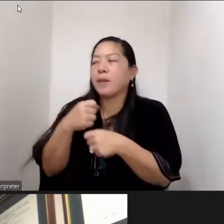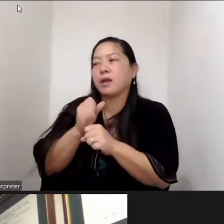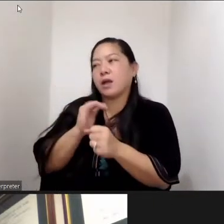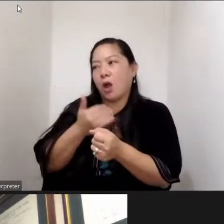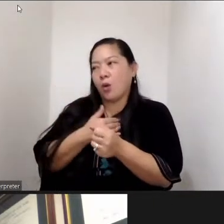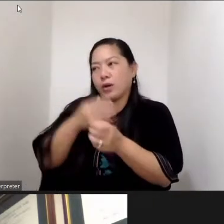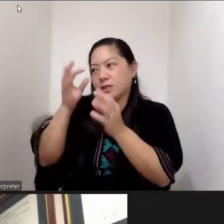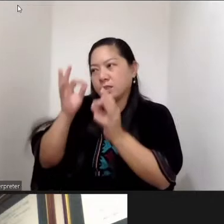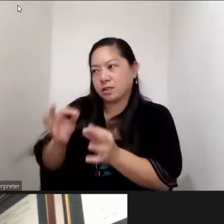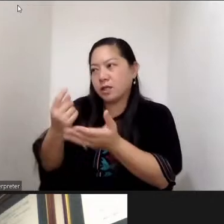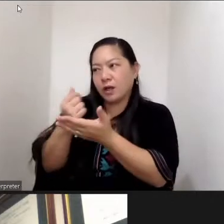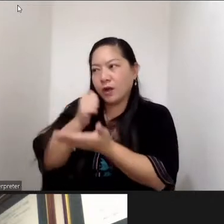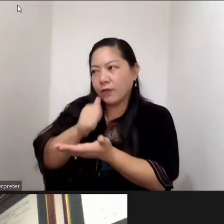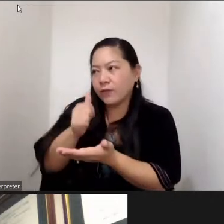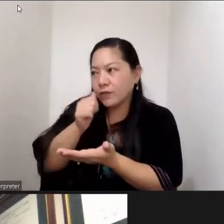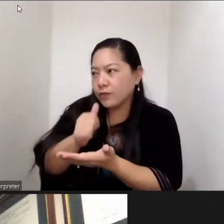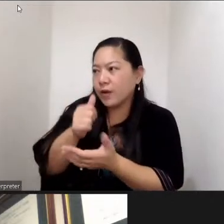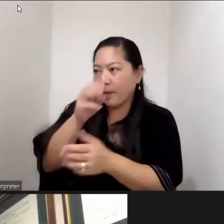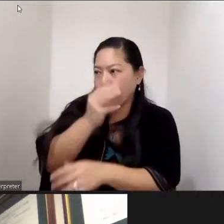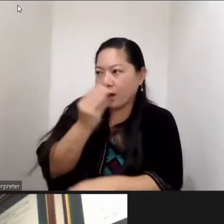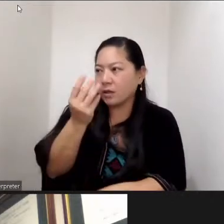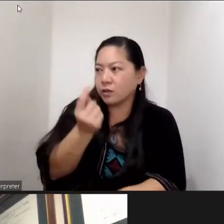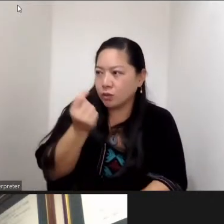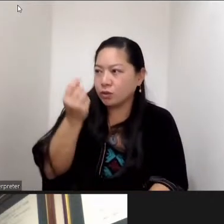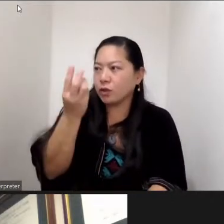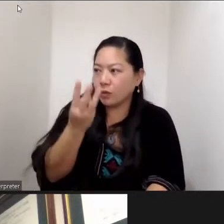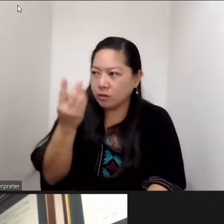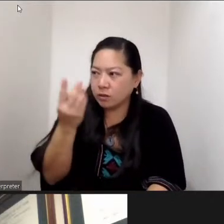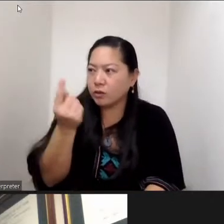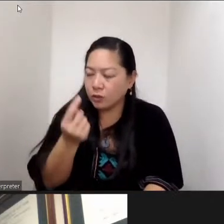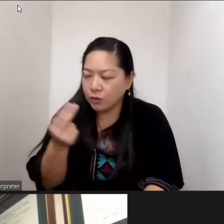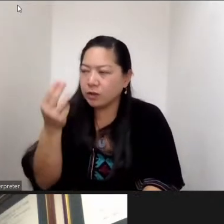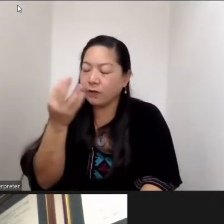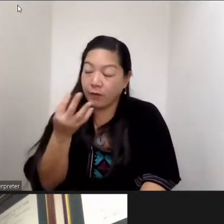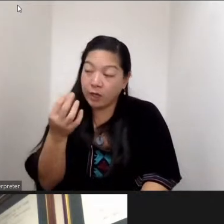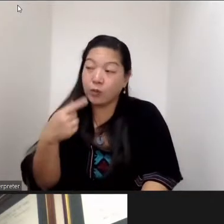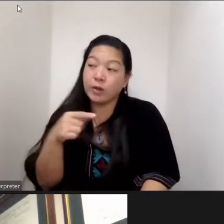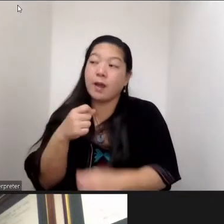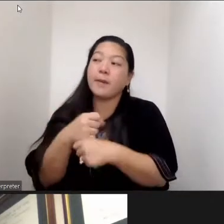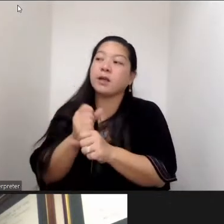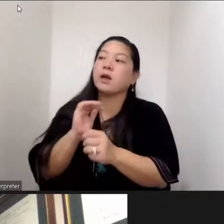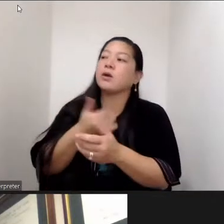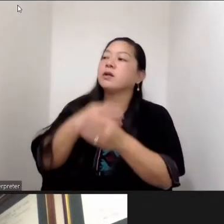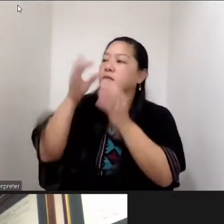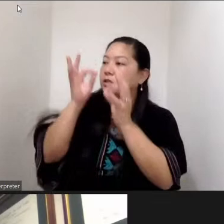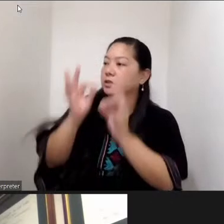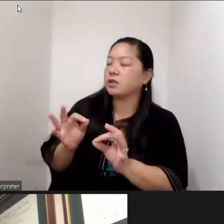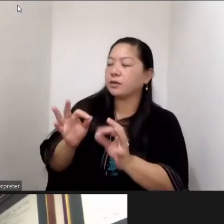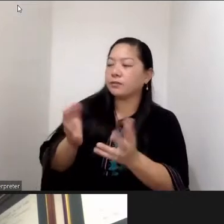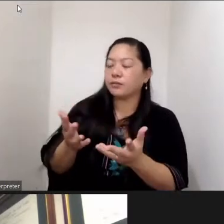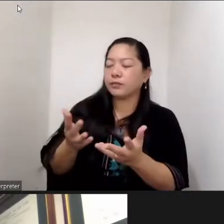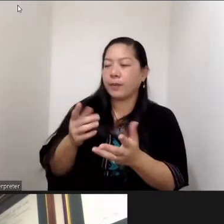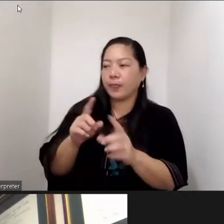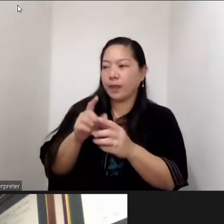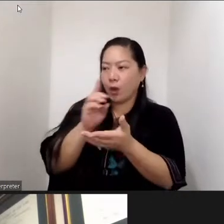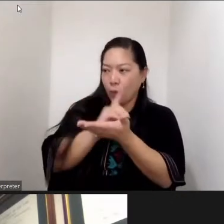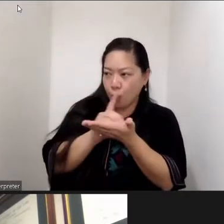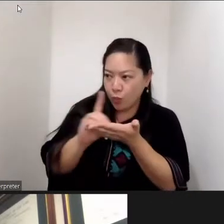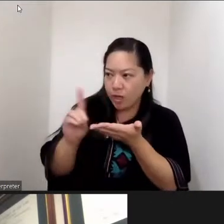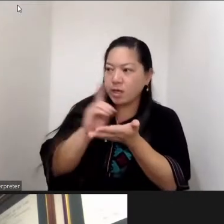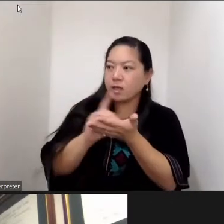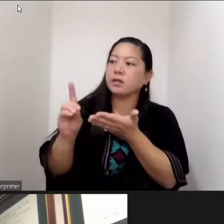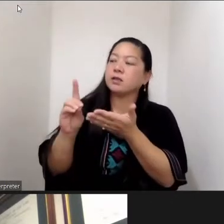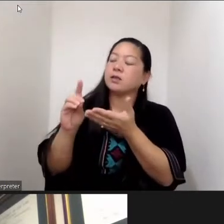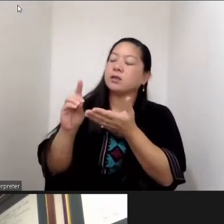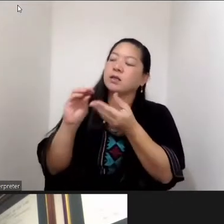daily monitoring of those risk levels. We're making our decisions based on the weekly